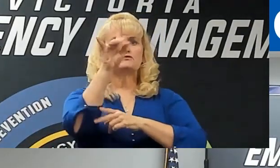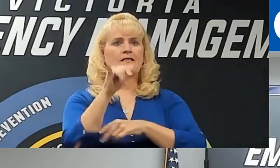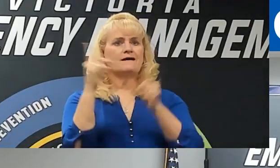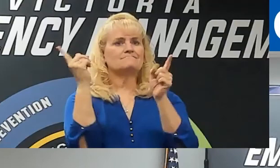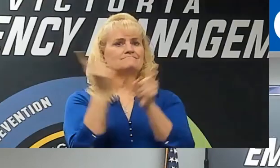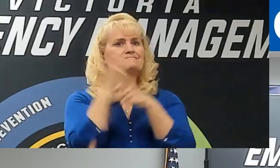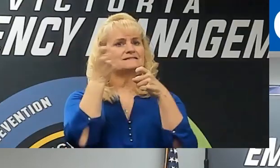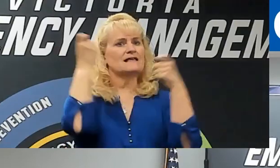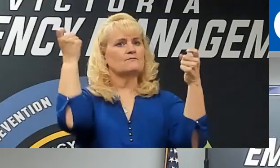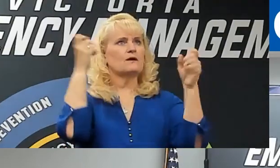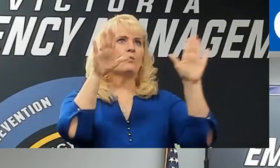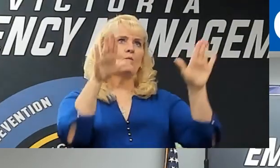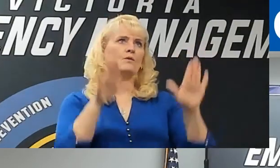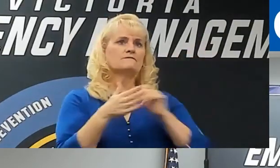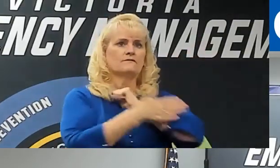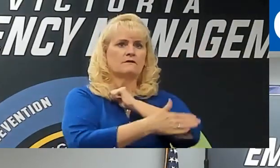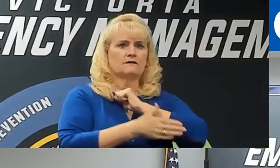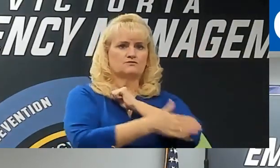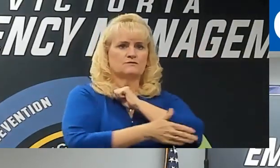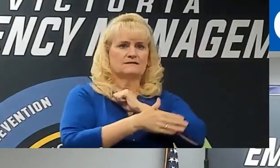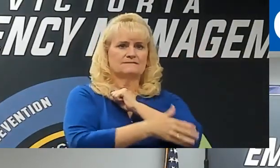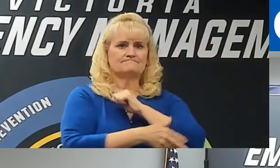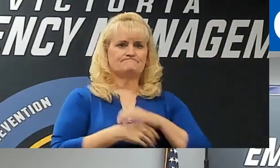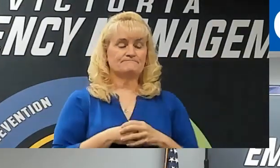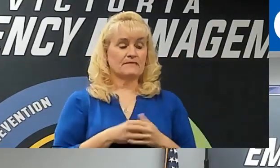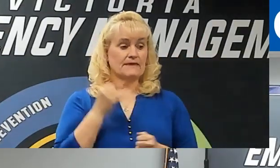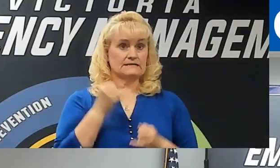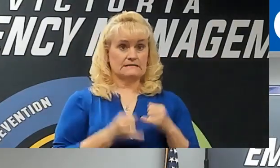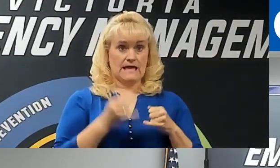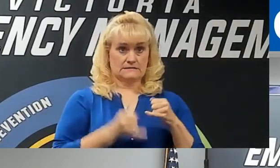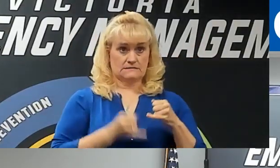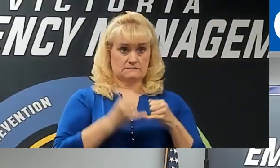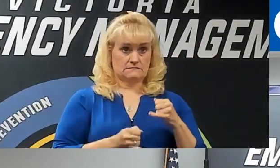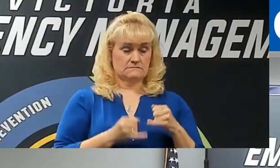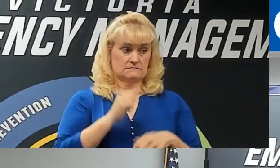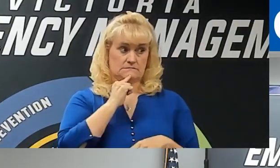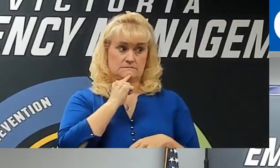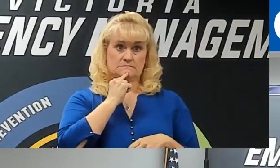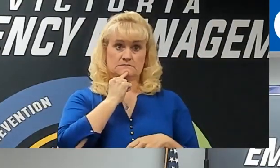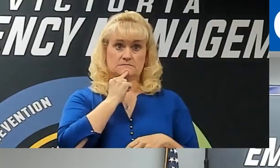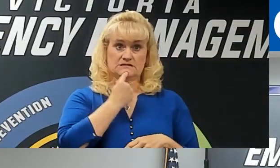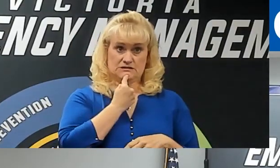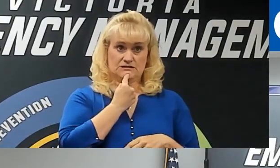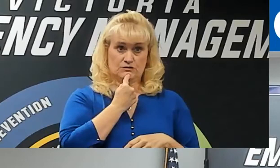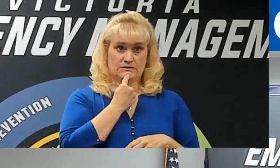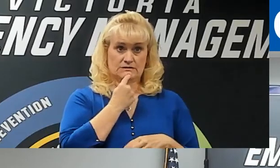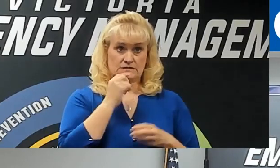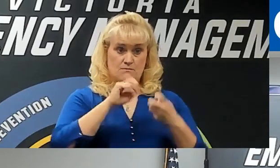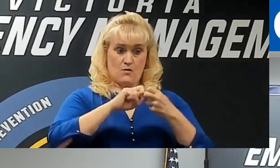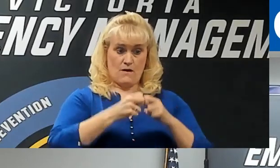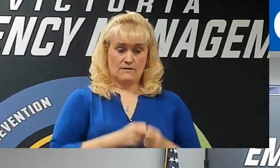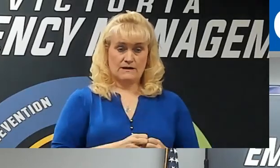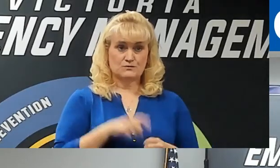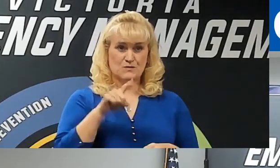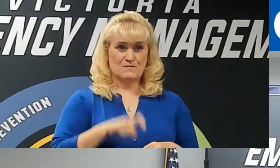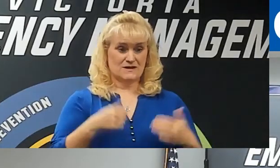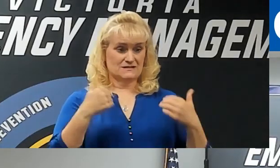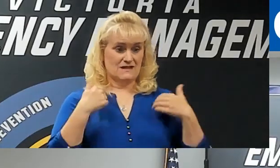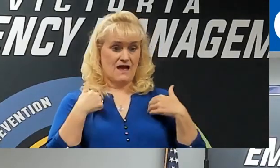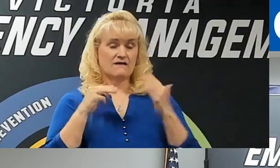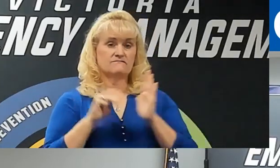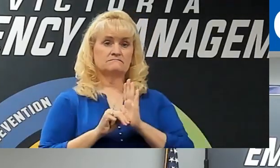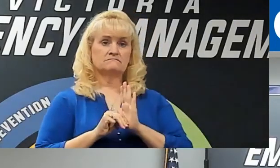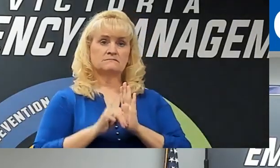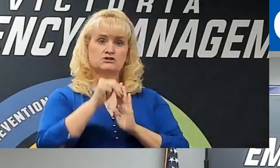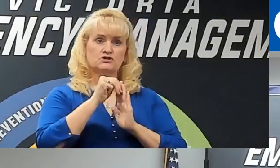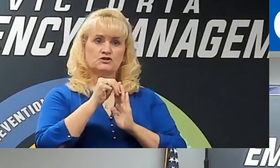this wonderful country. And the last thing I'd like to say is serious matters require mature and reasoned response,